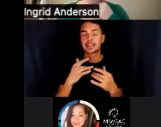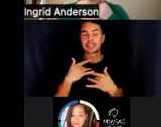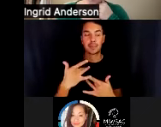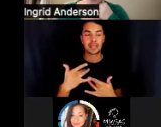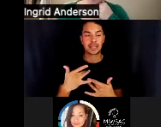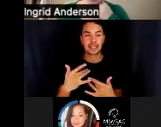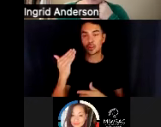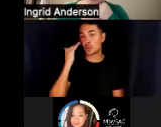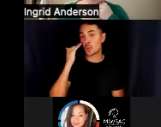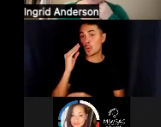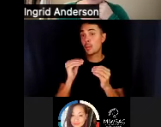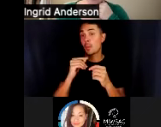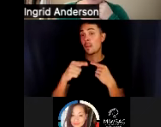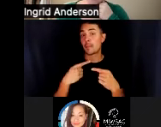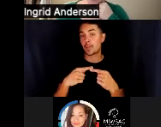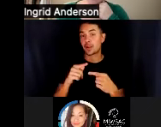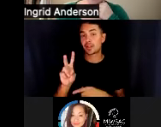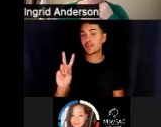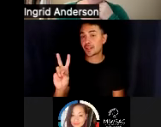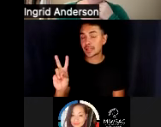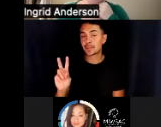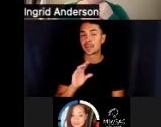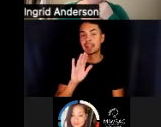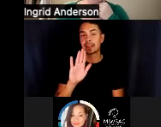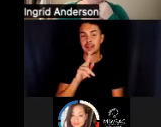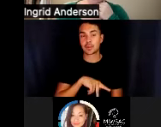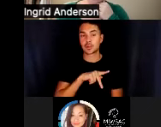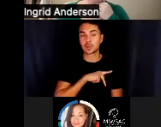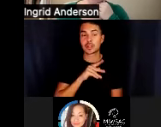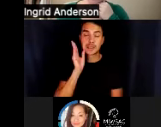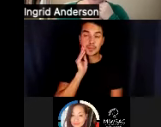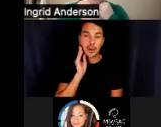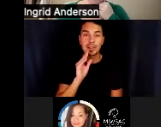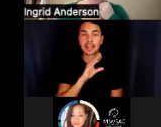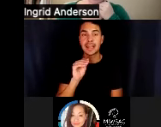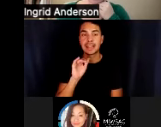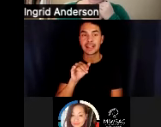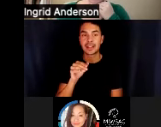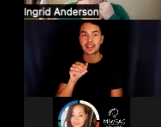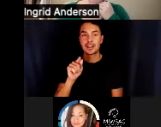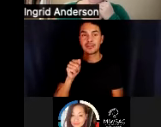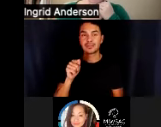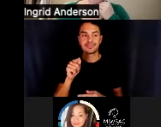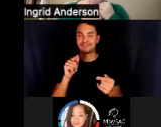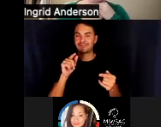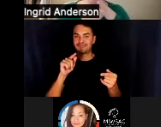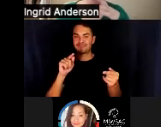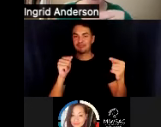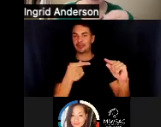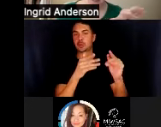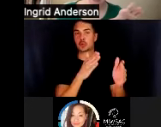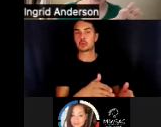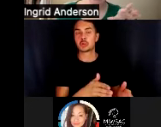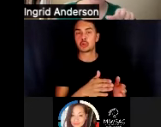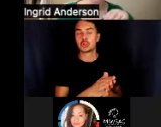typically know more about the victim and their personal experience than the offender. And so it can be